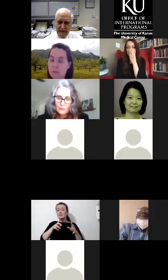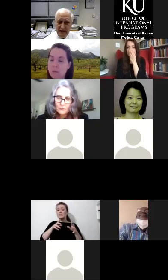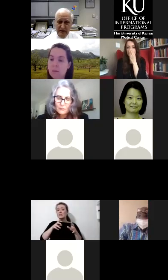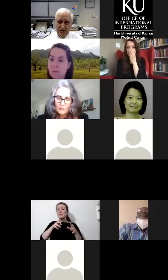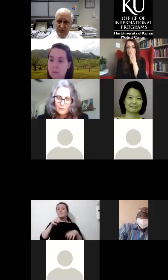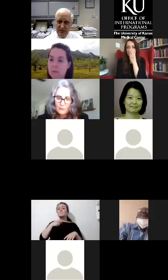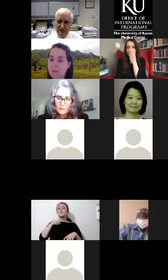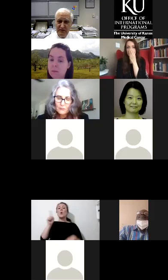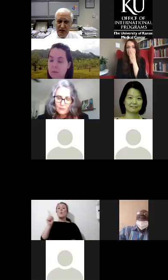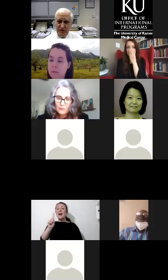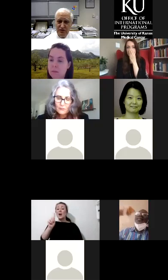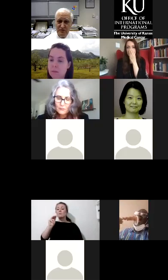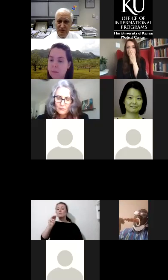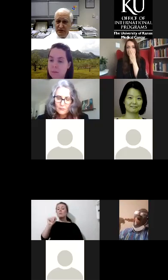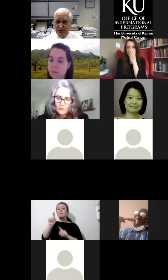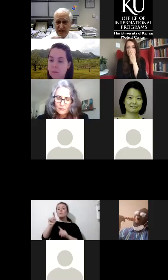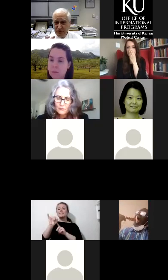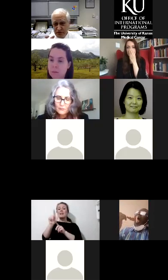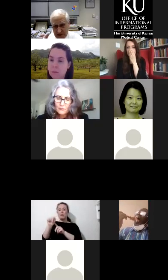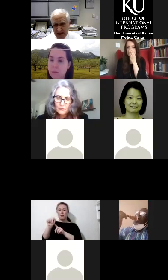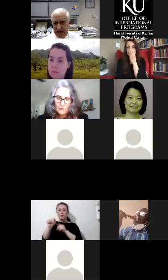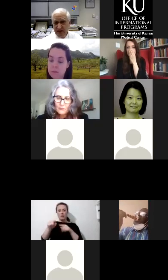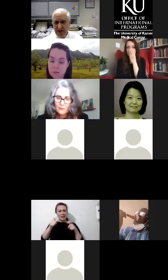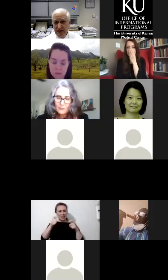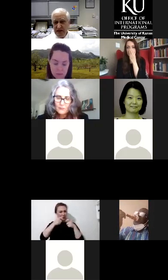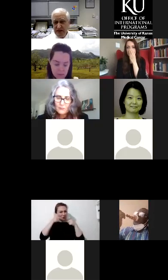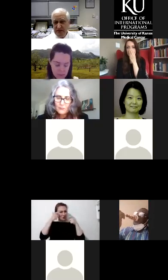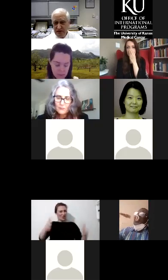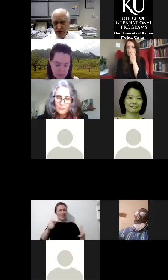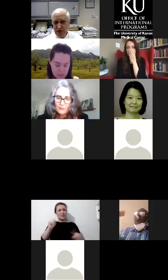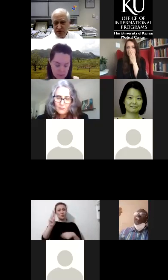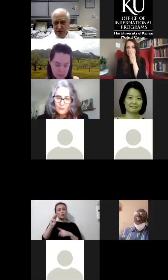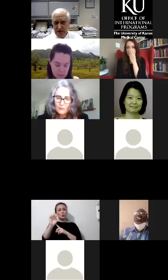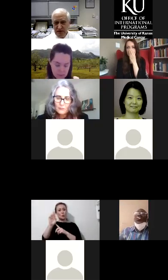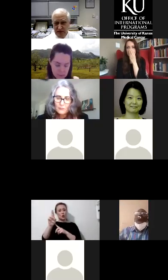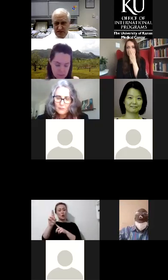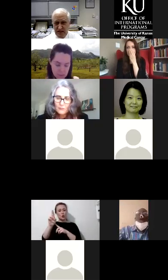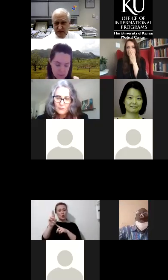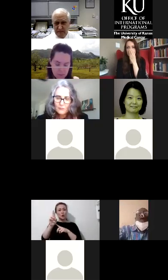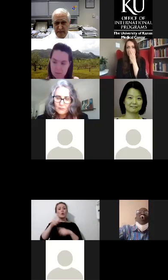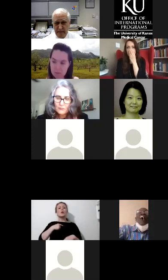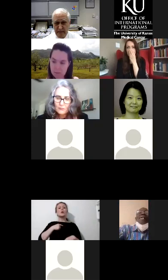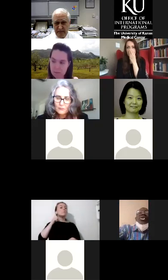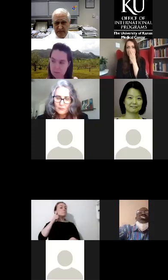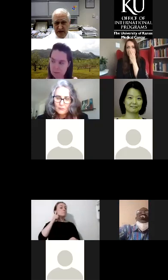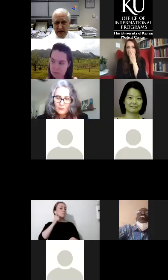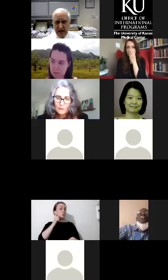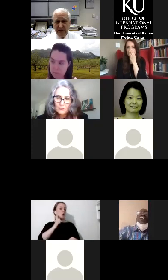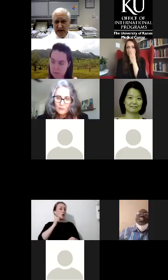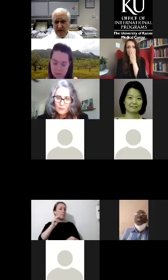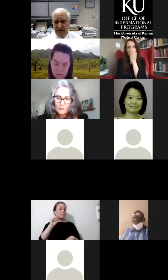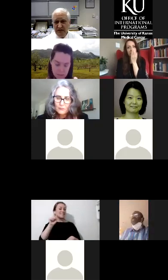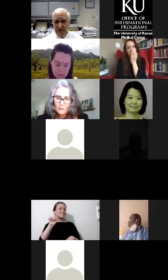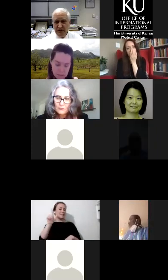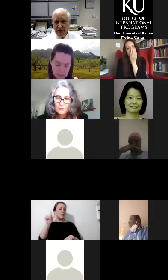maxilla. So a very, very large tumor, but it was able to be taken out total. Next slide.